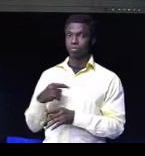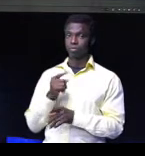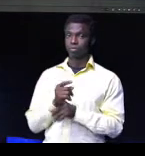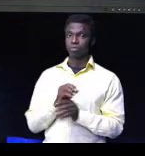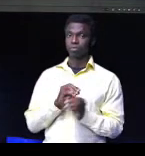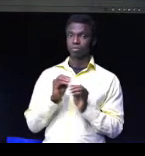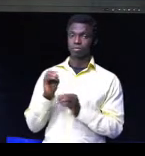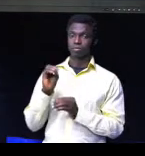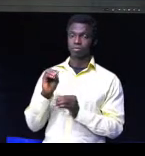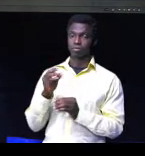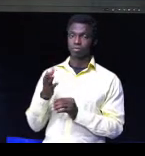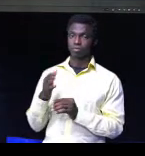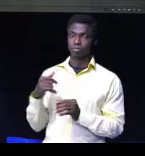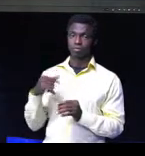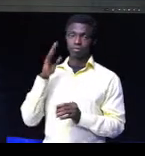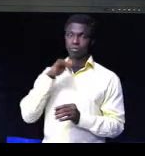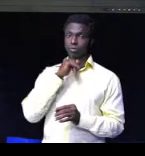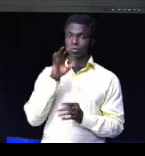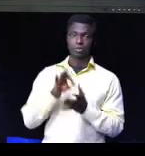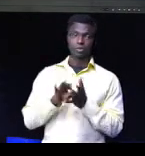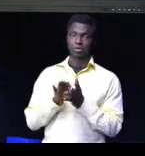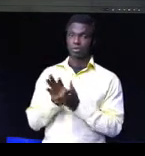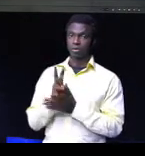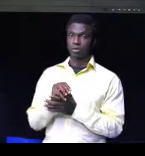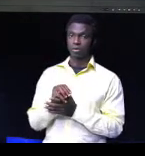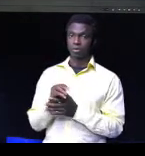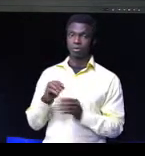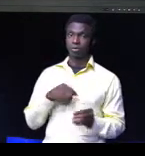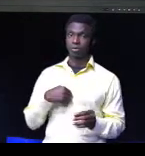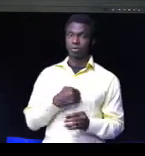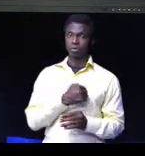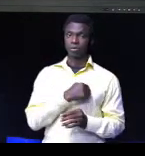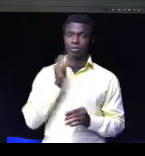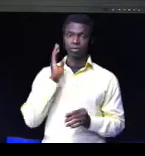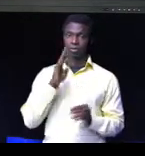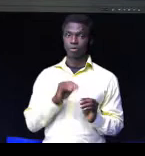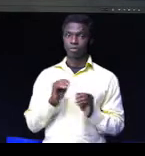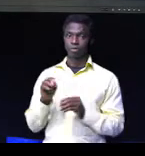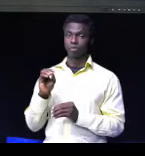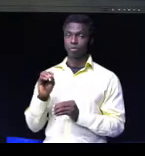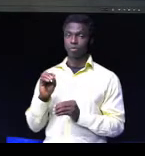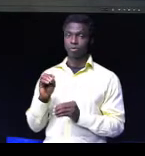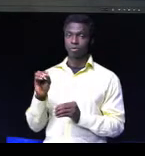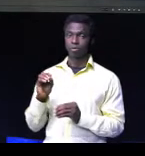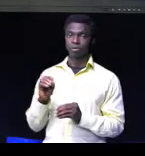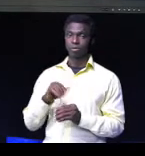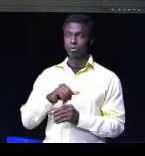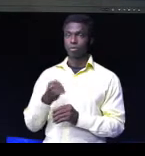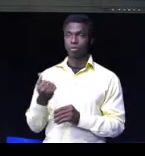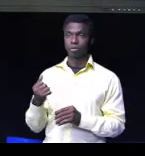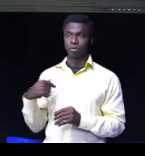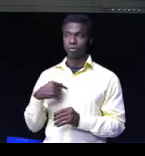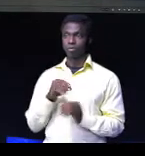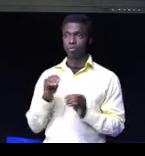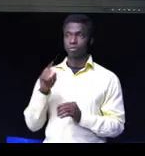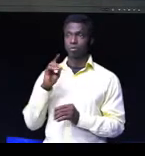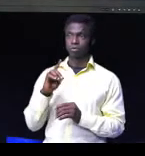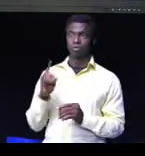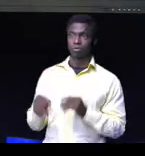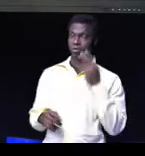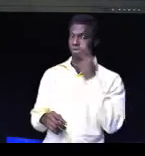we just put 0 there because we will not count it. So we'll put 0 there like this. So 0 0. And all the other intersections we put 1